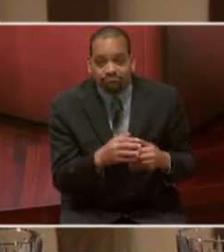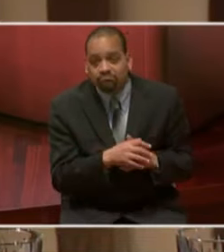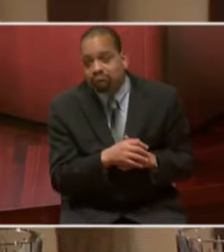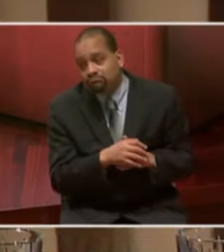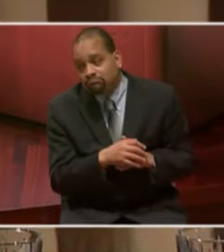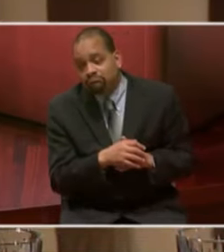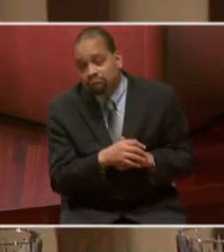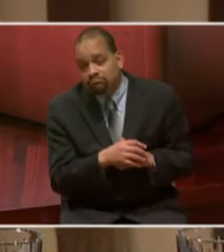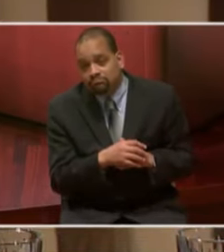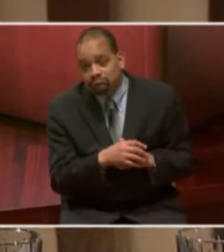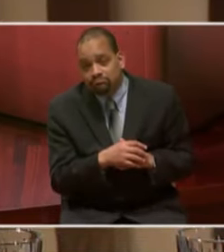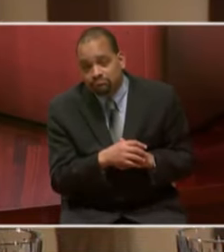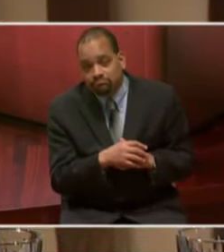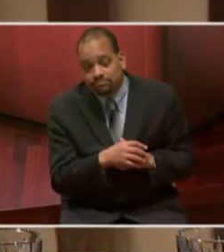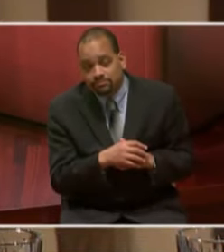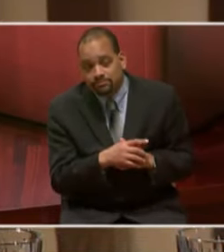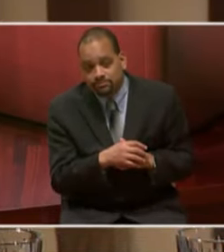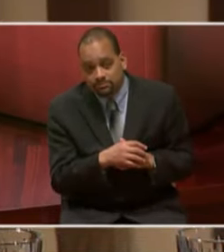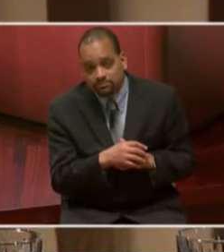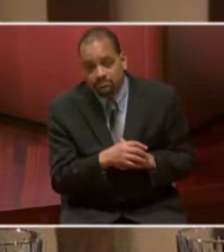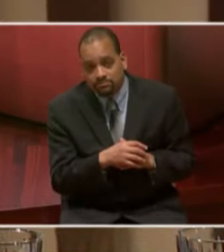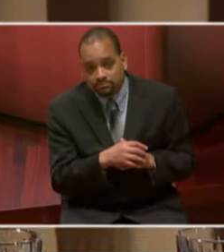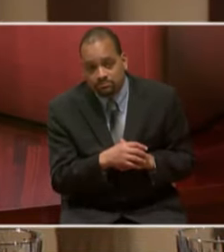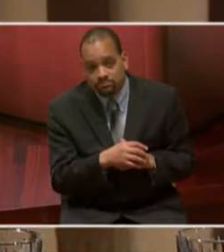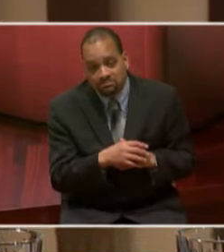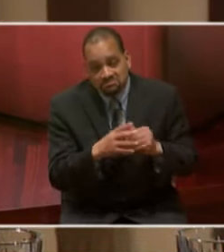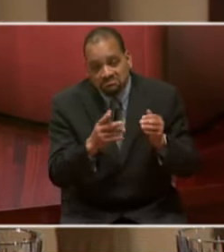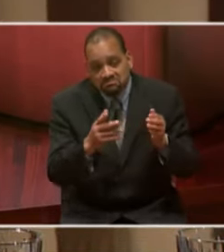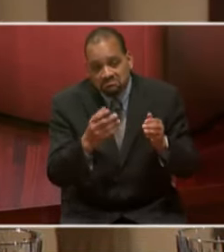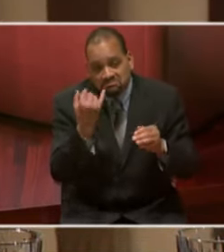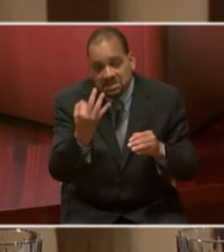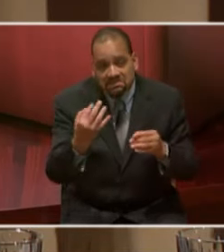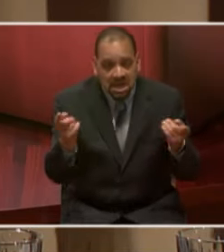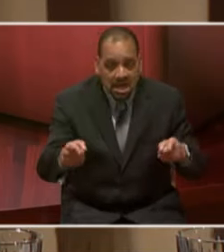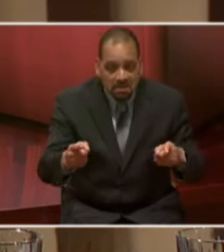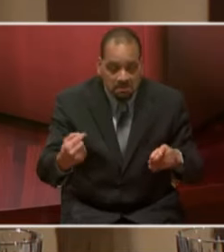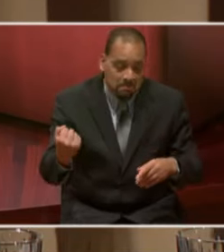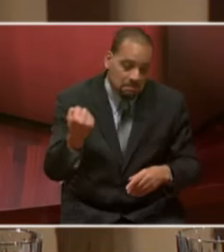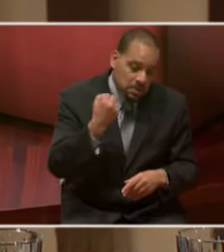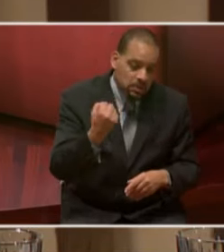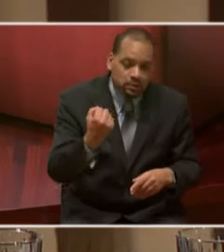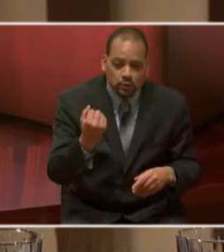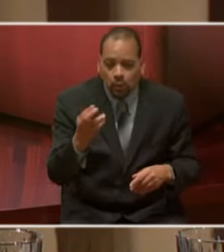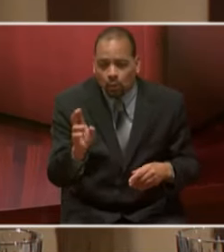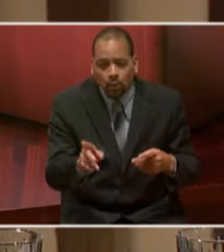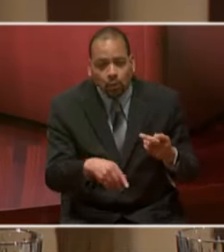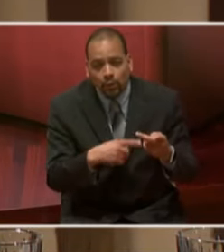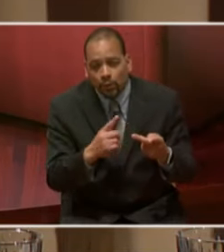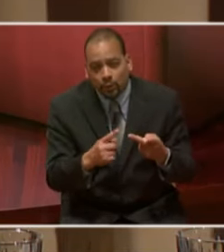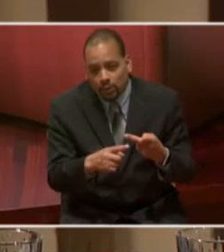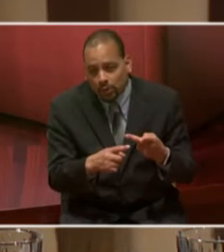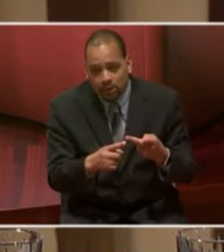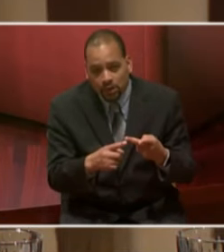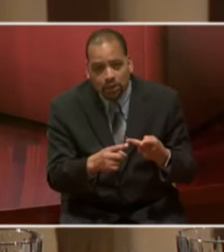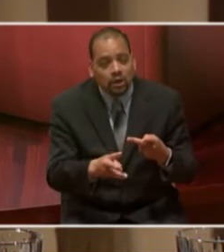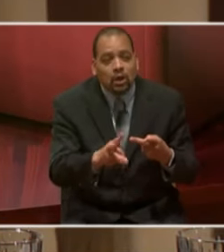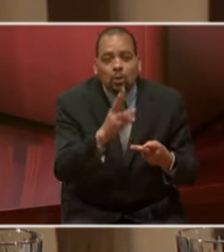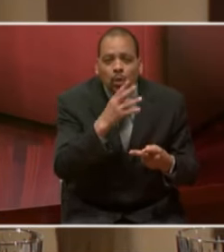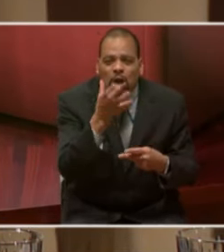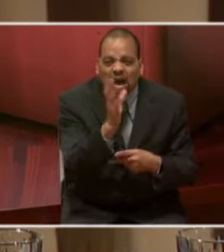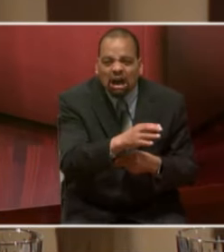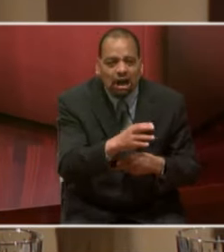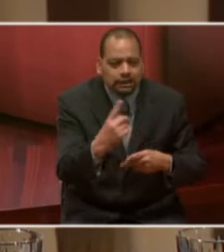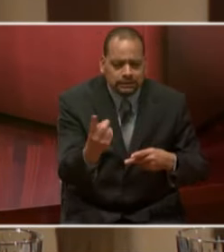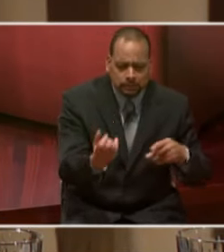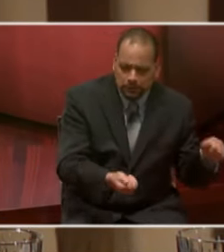a so-called white waiting room and tried to get a shoe shine. in a so-called white barber shop that had a